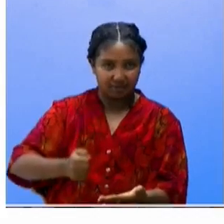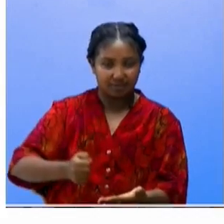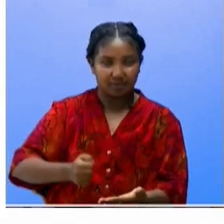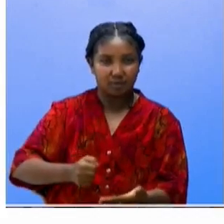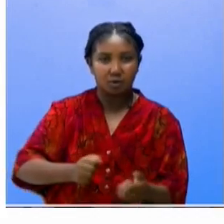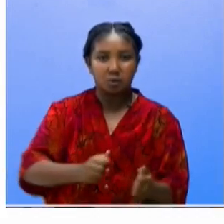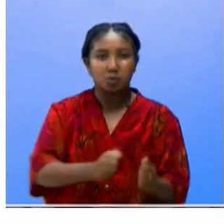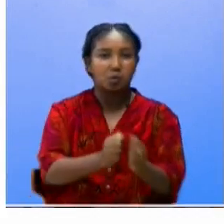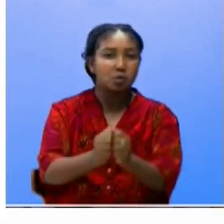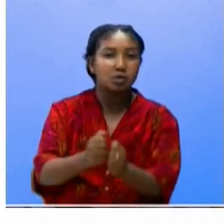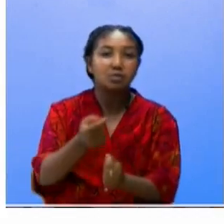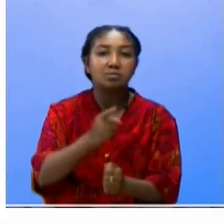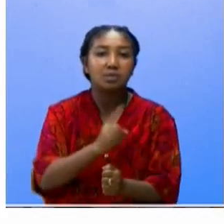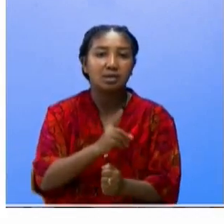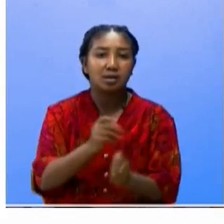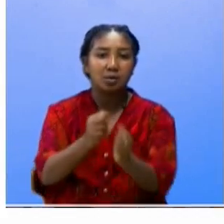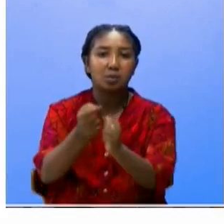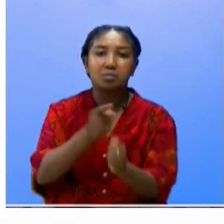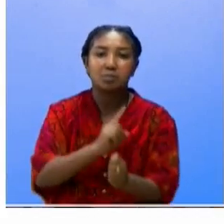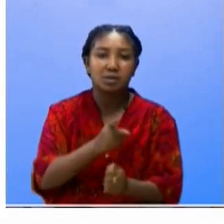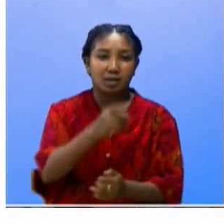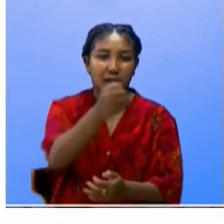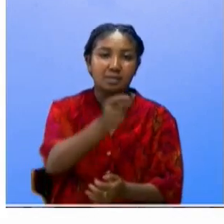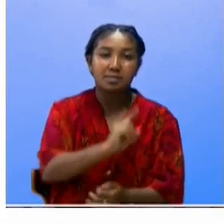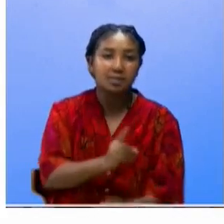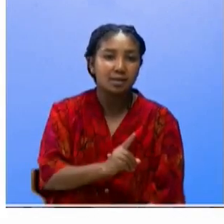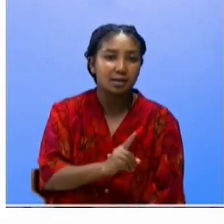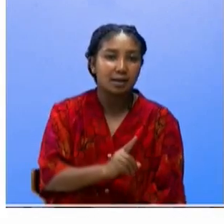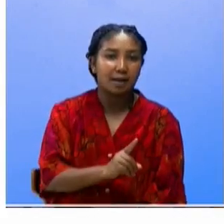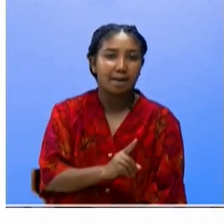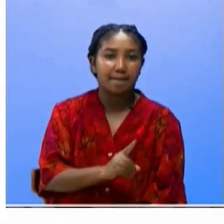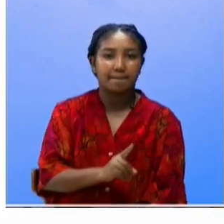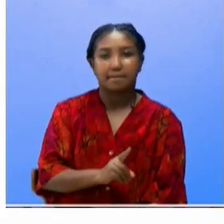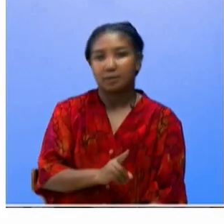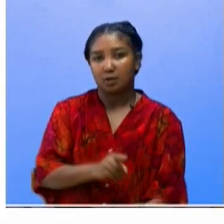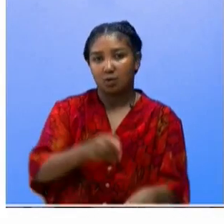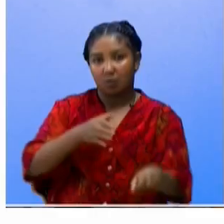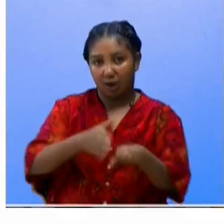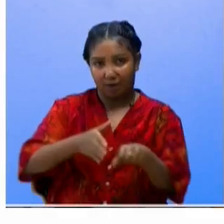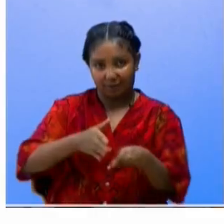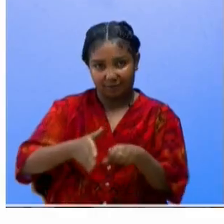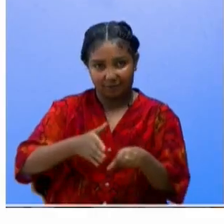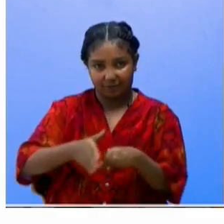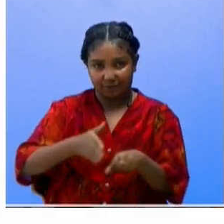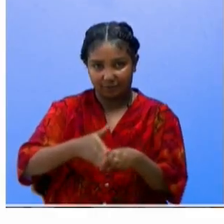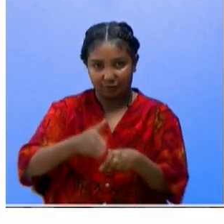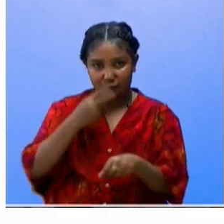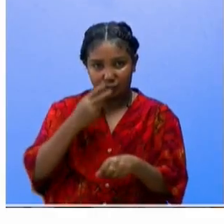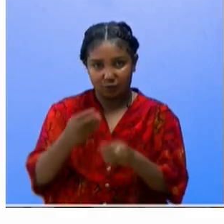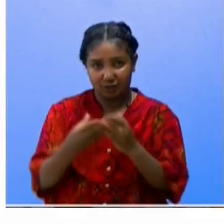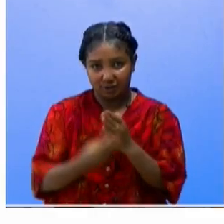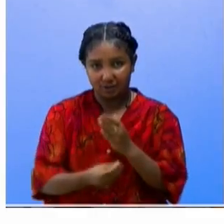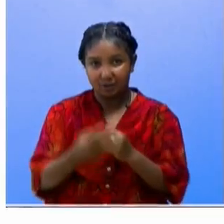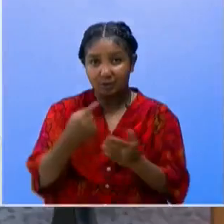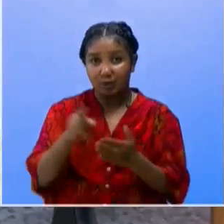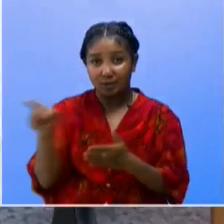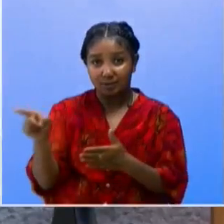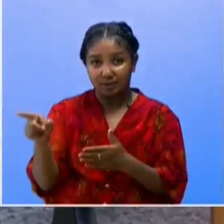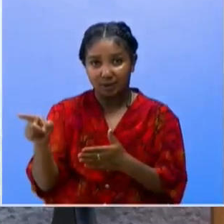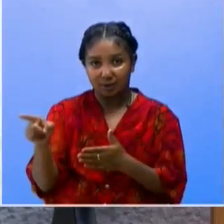with what? With knife. Look, this one